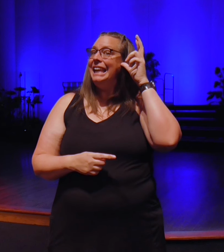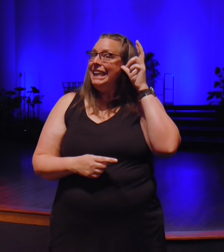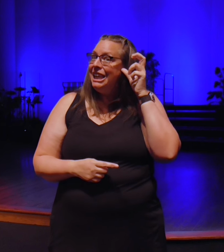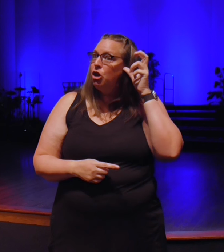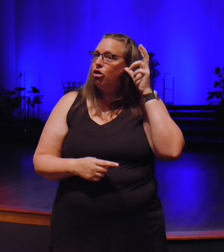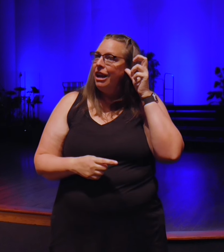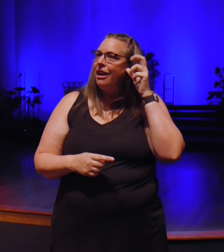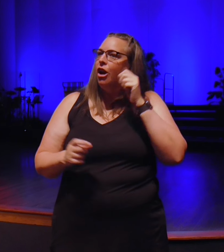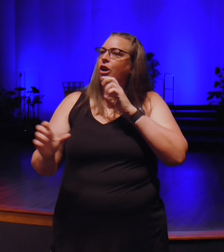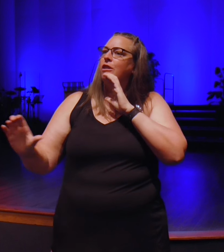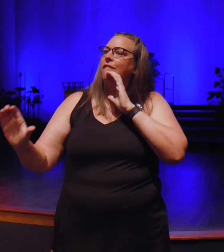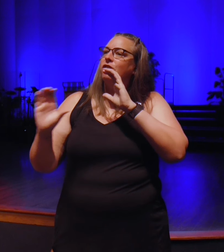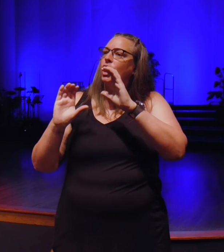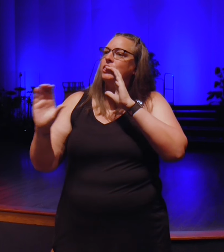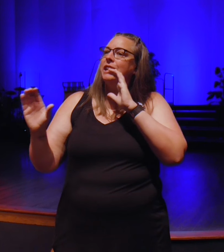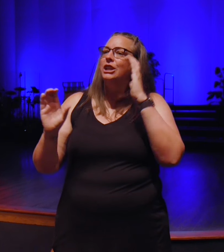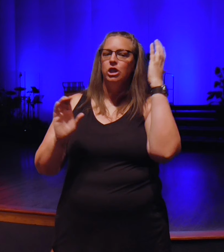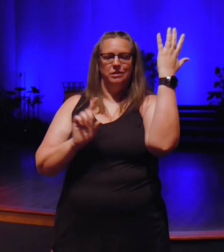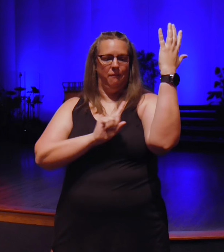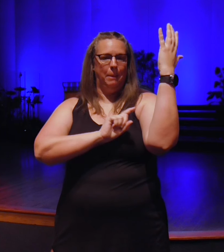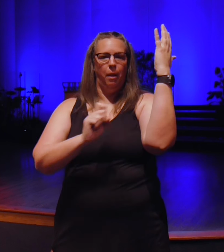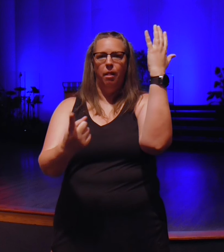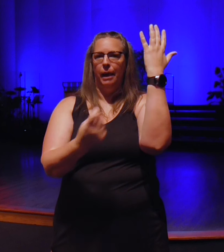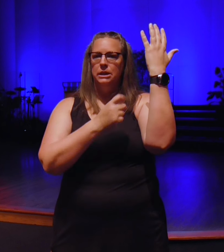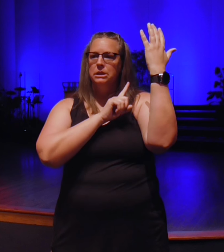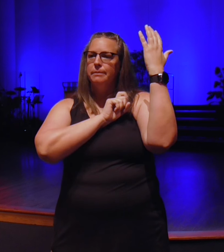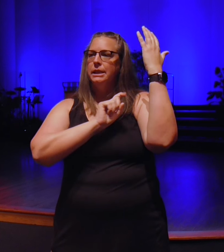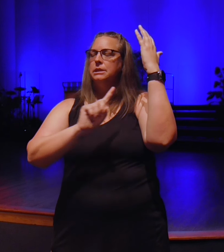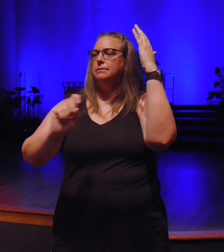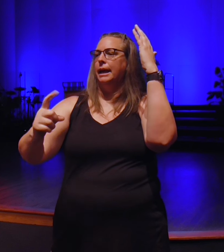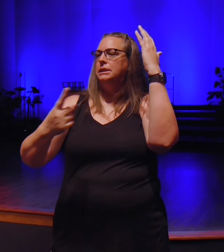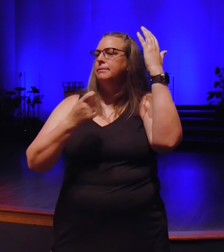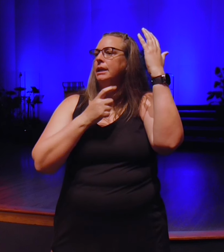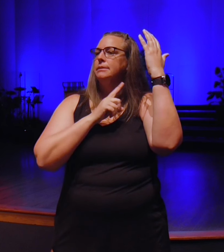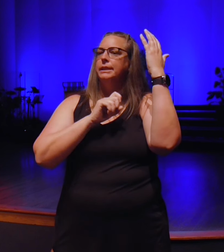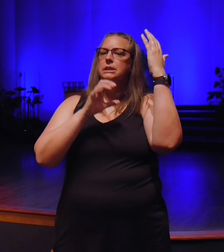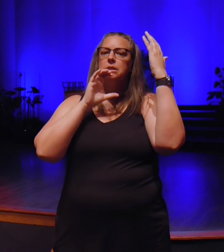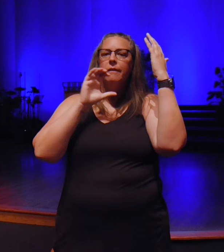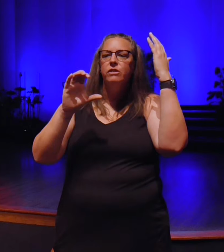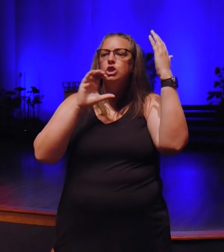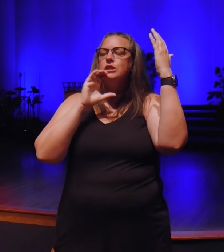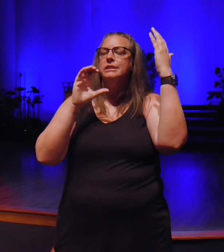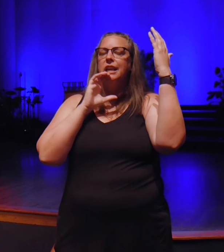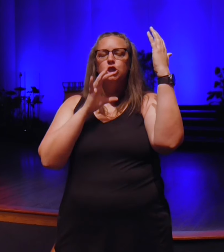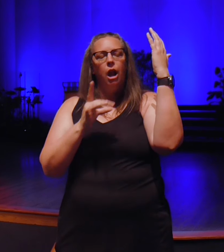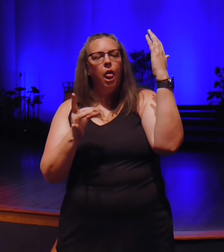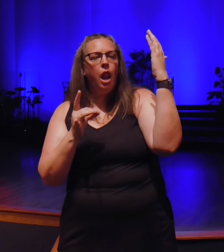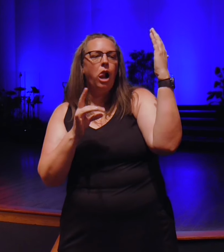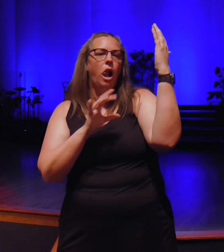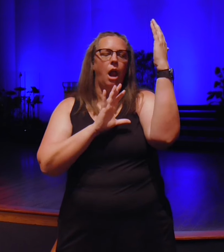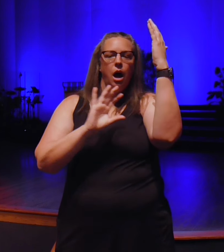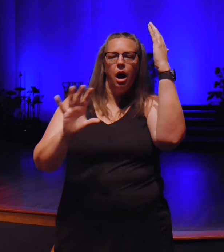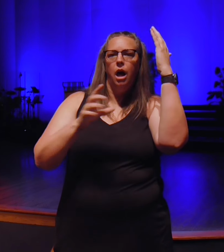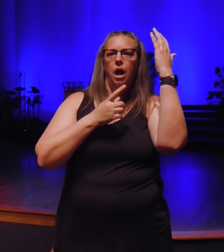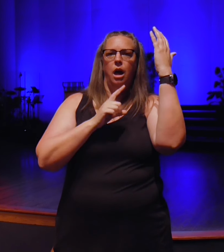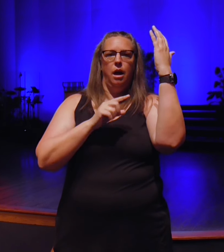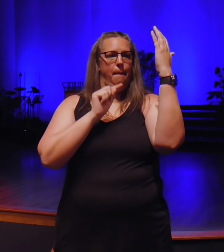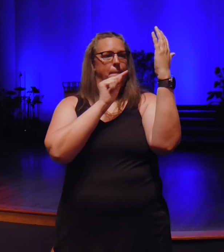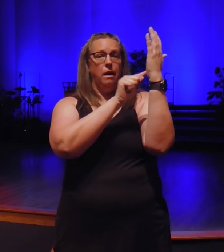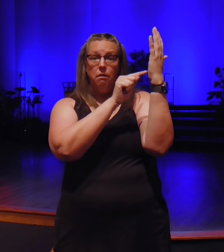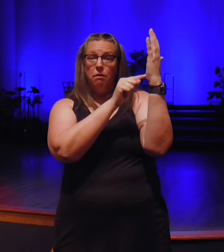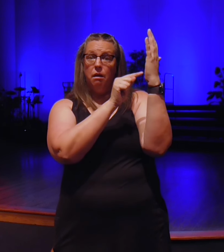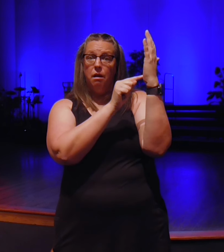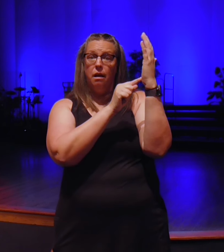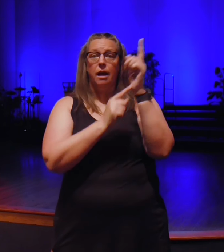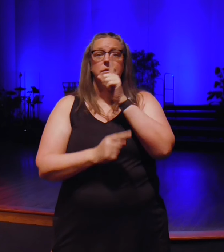of passengers walking by its branches and its leaves, never once sharing any of